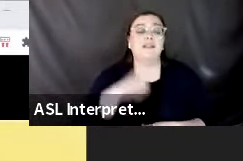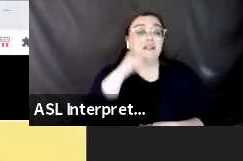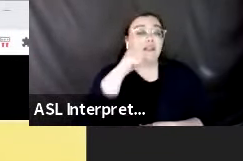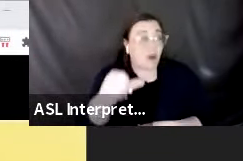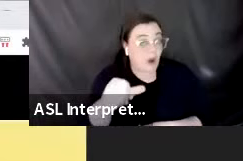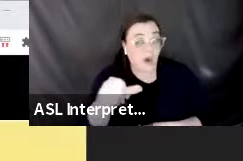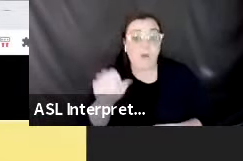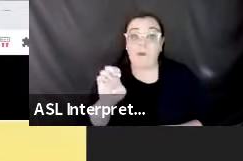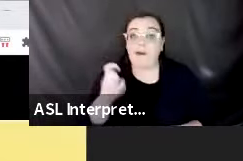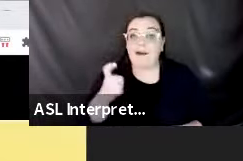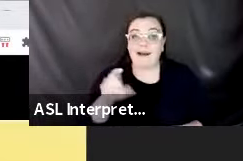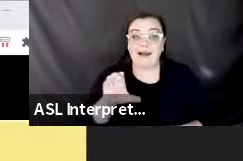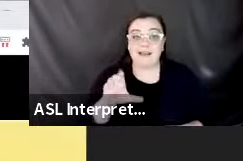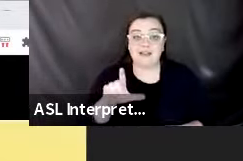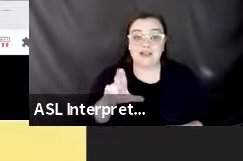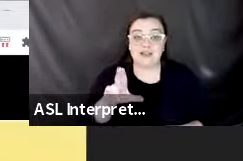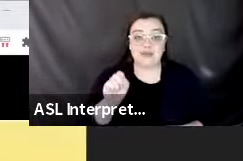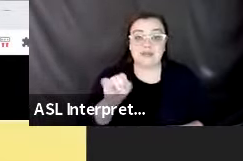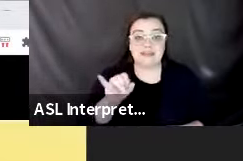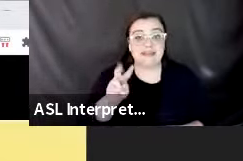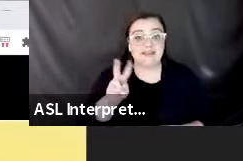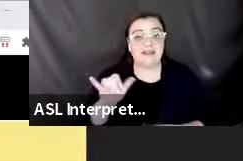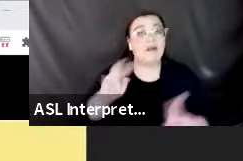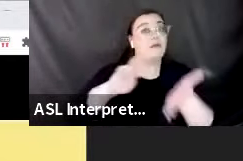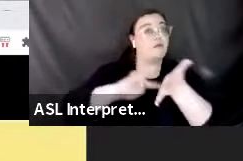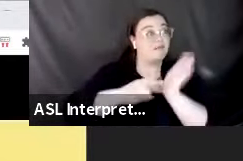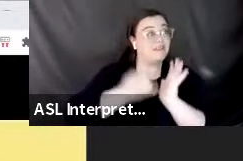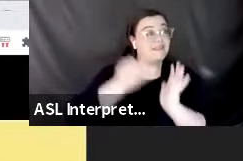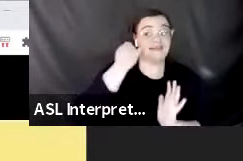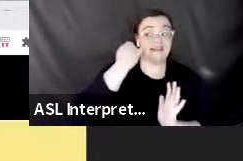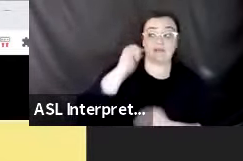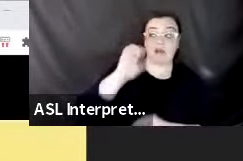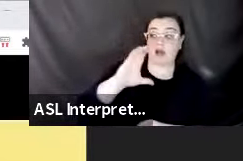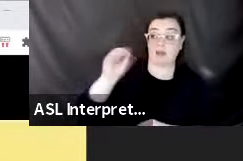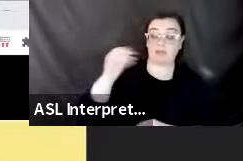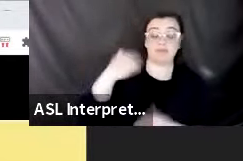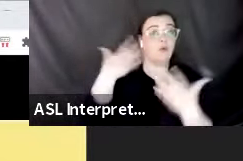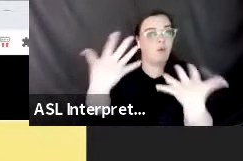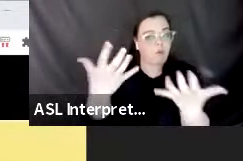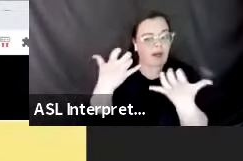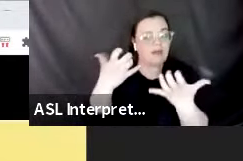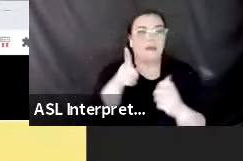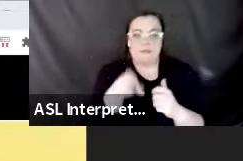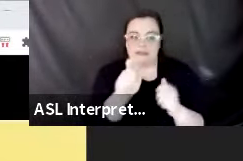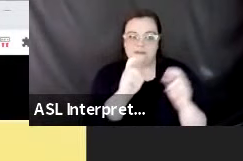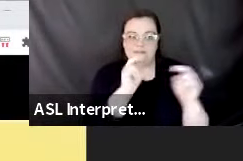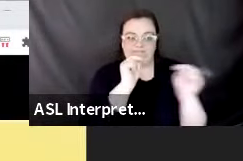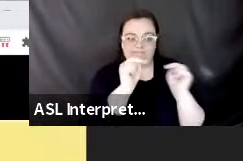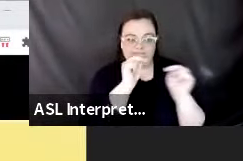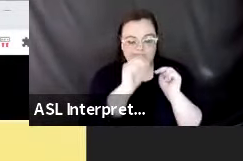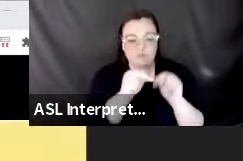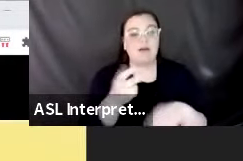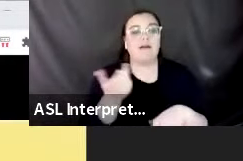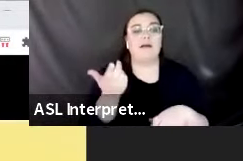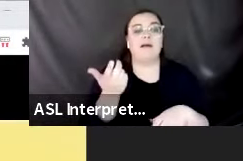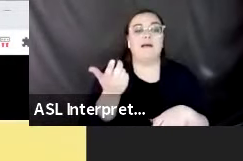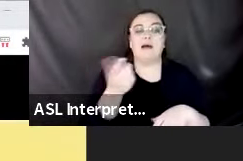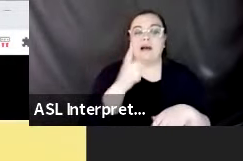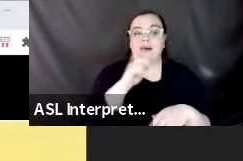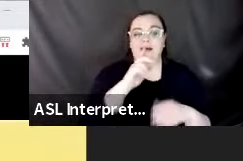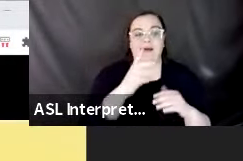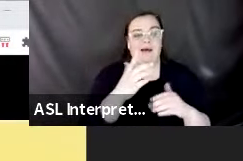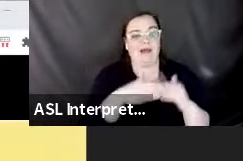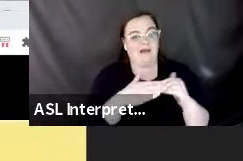a company, an advertiser wants exclusivity, they must negotiate with the performer for no less than 4 holding